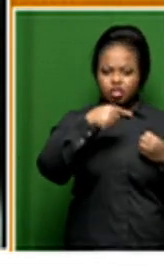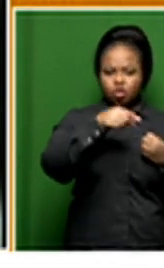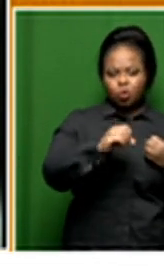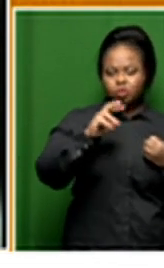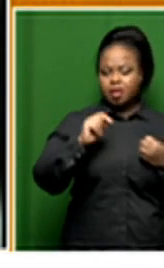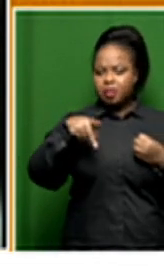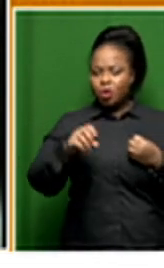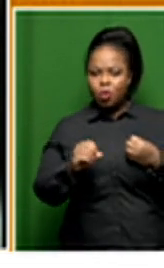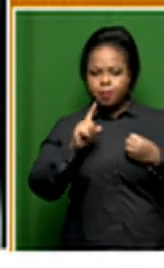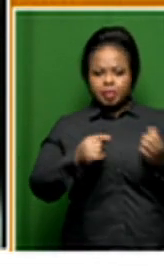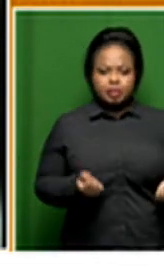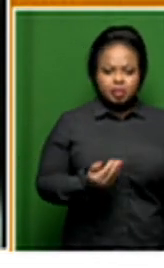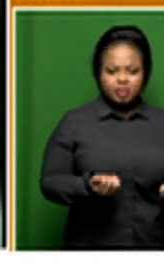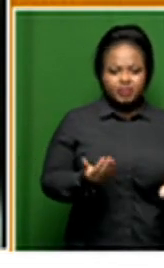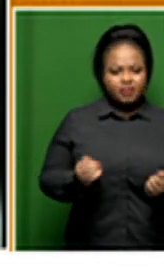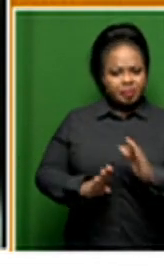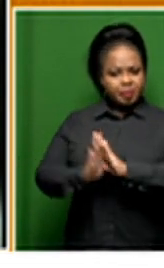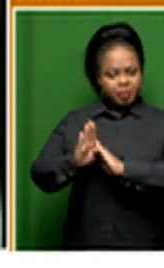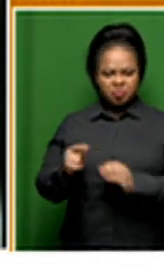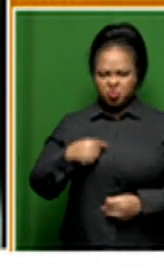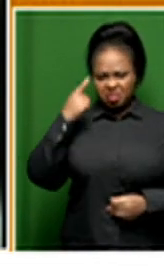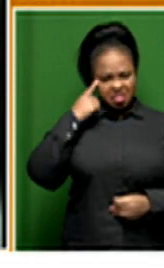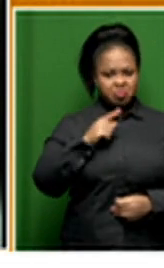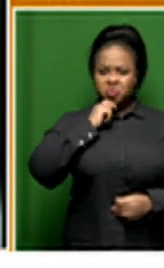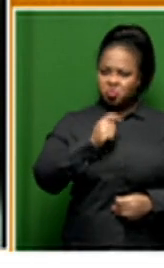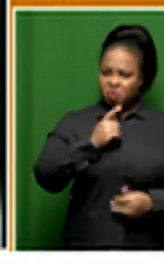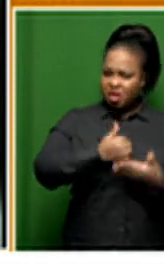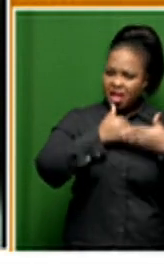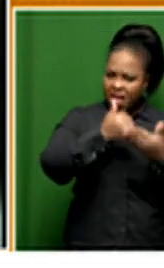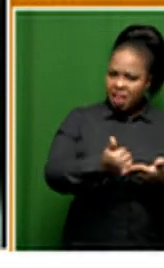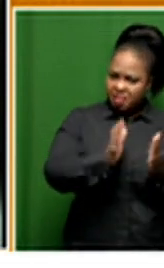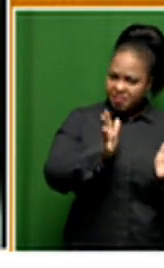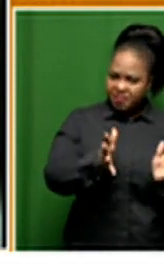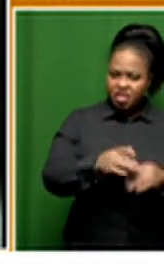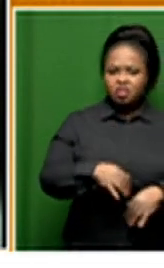services. How visible has it been in preventing hate crimes over the years?